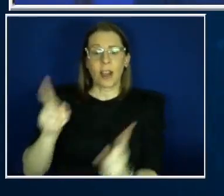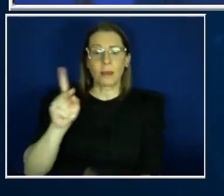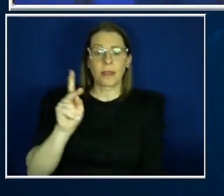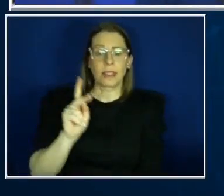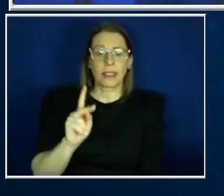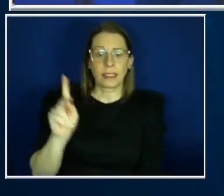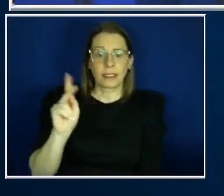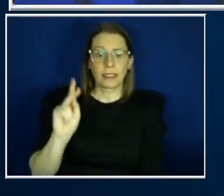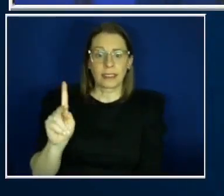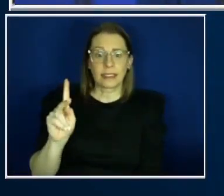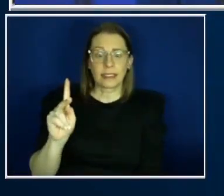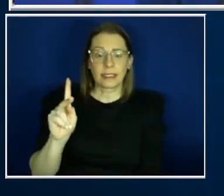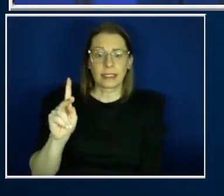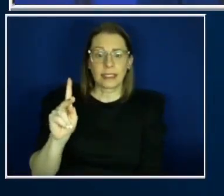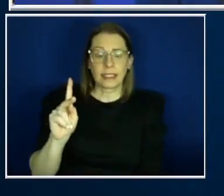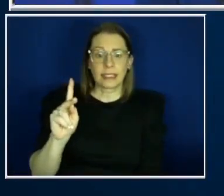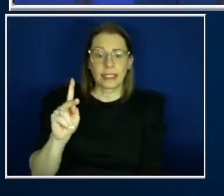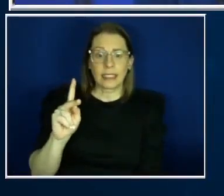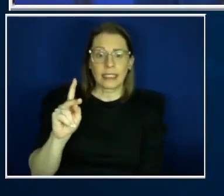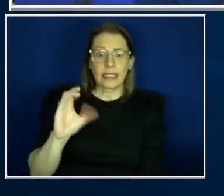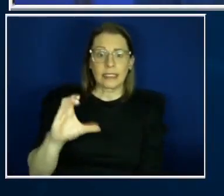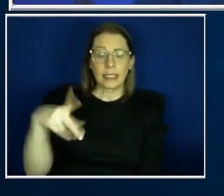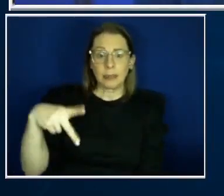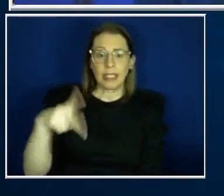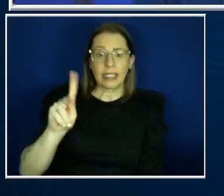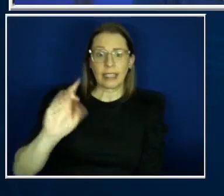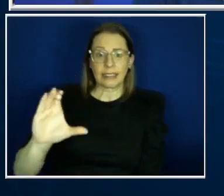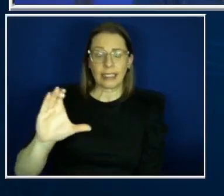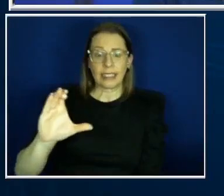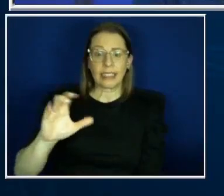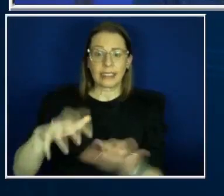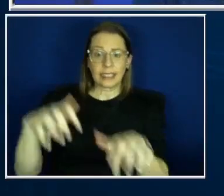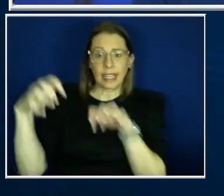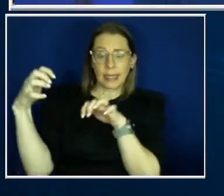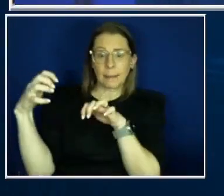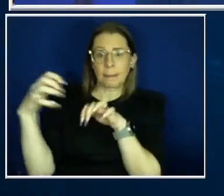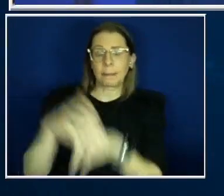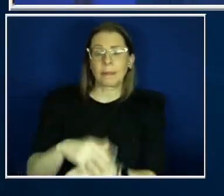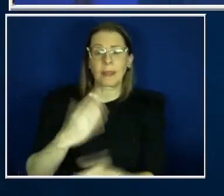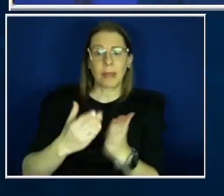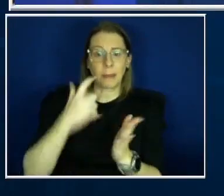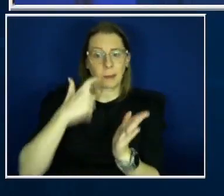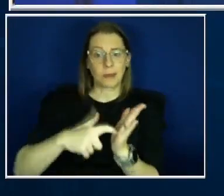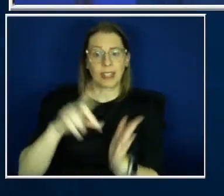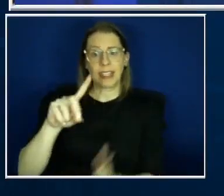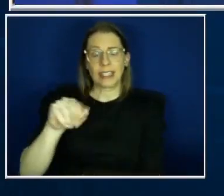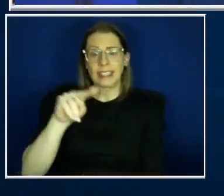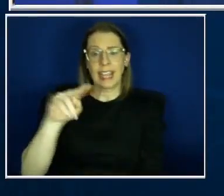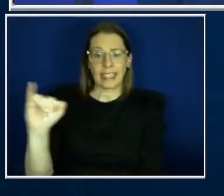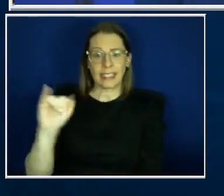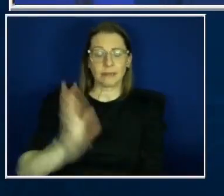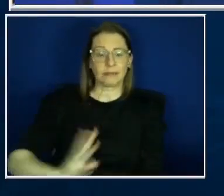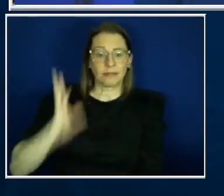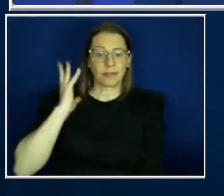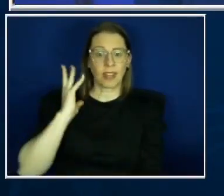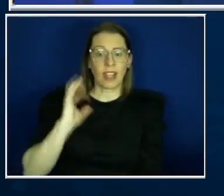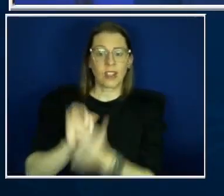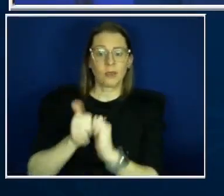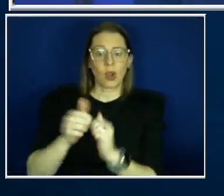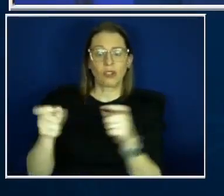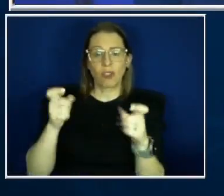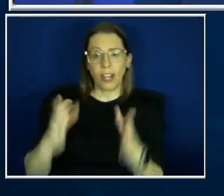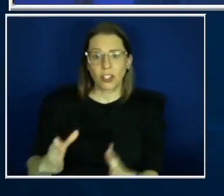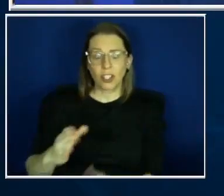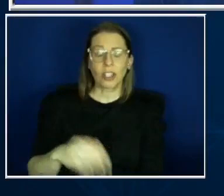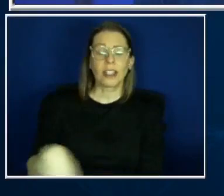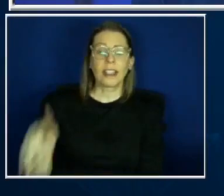Danny Welniak is the Vice President of Communications. And you might recognize Danny from her television days. She was the sports director at